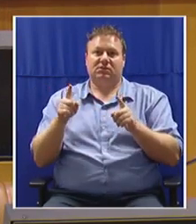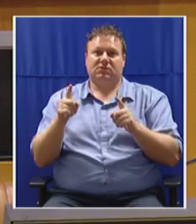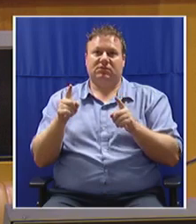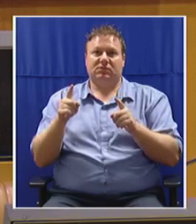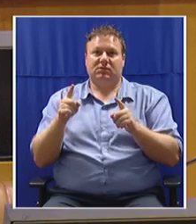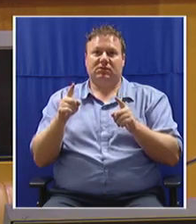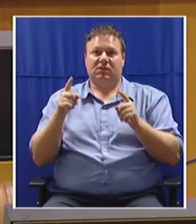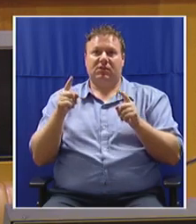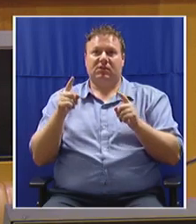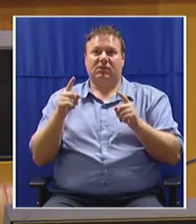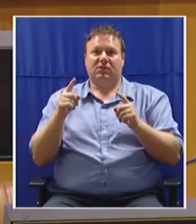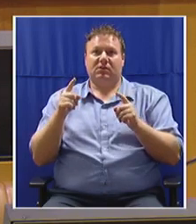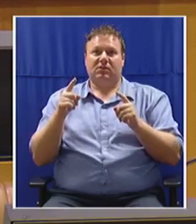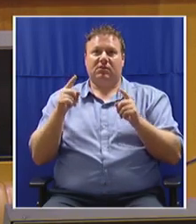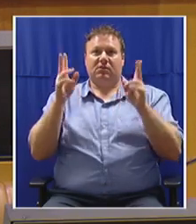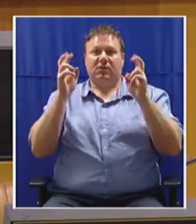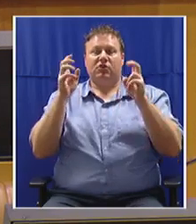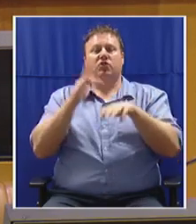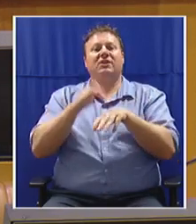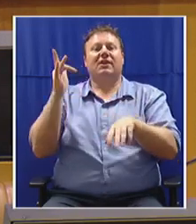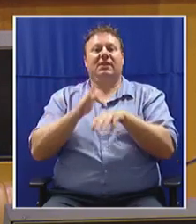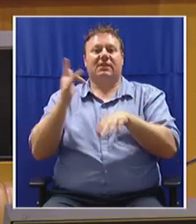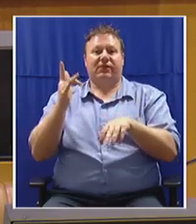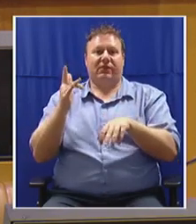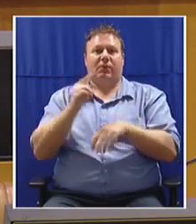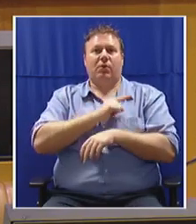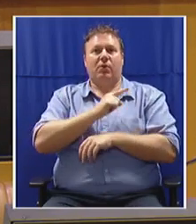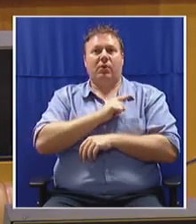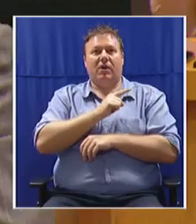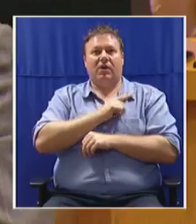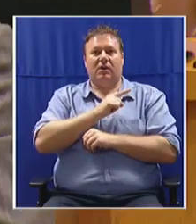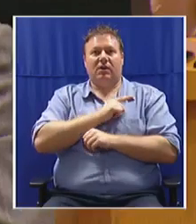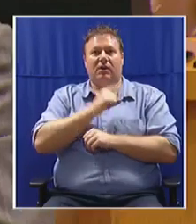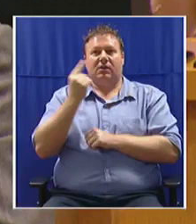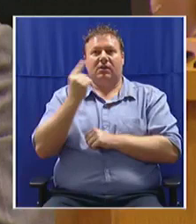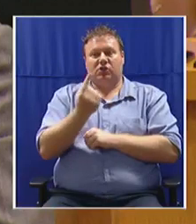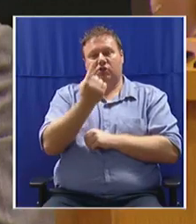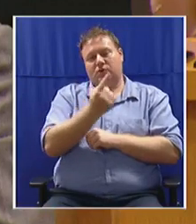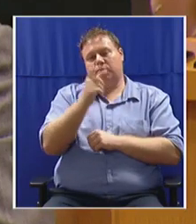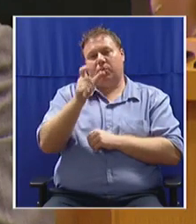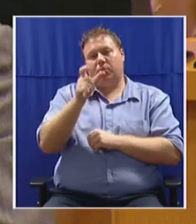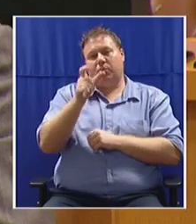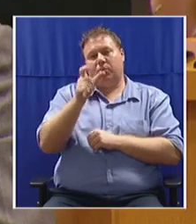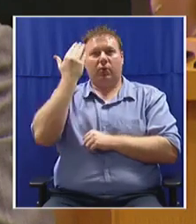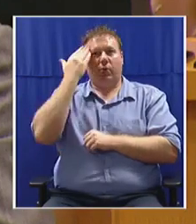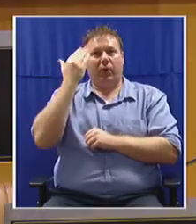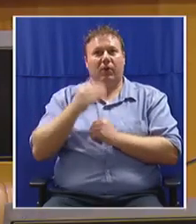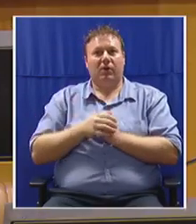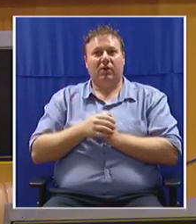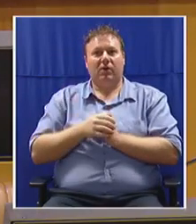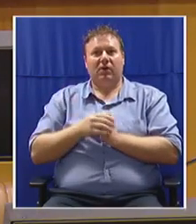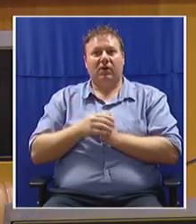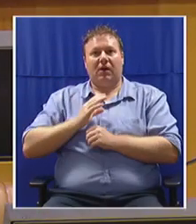umuntu ufuna ukusondela kuwo mawuphinde uvulwe le komiti ifaka abanye abantu